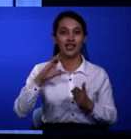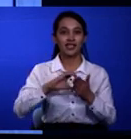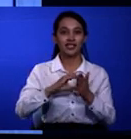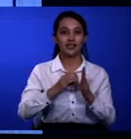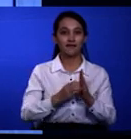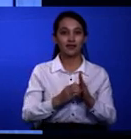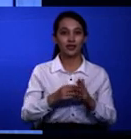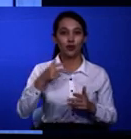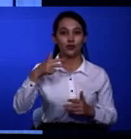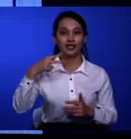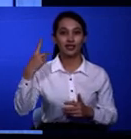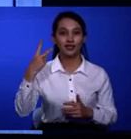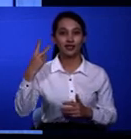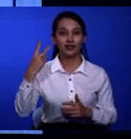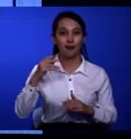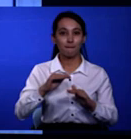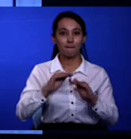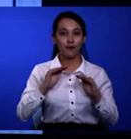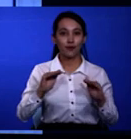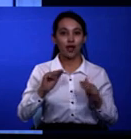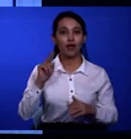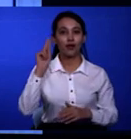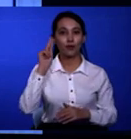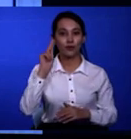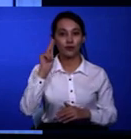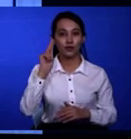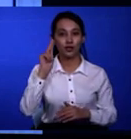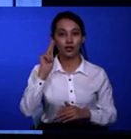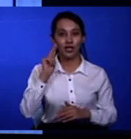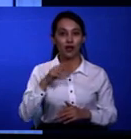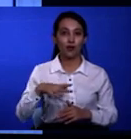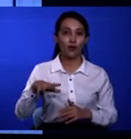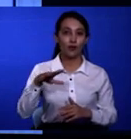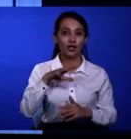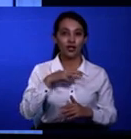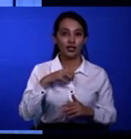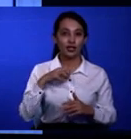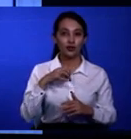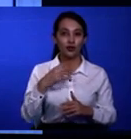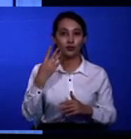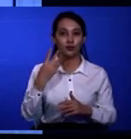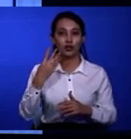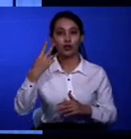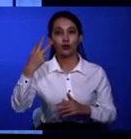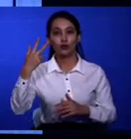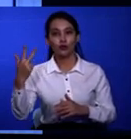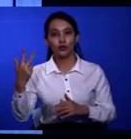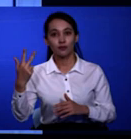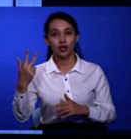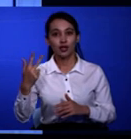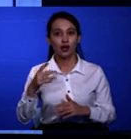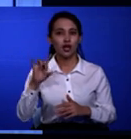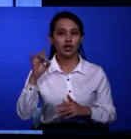sinfida 32 nafar o'quvchi o'qiydi. Ulardan 4dan 3 qismi